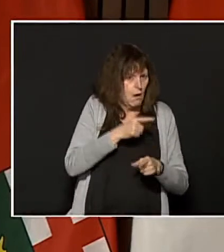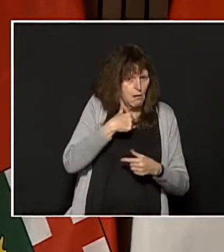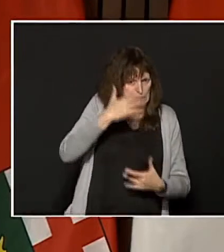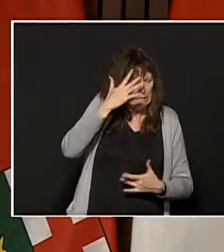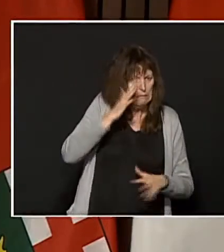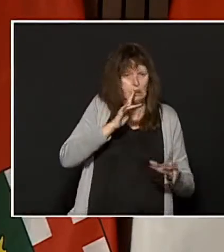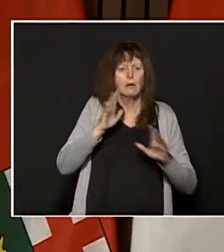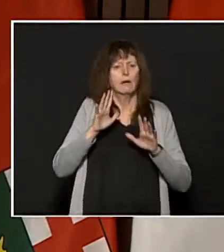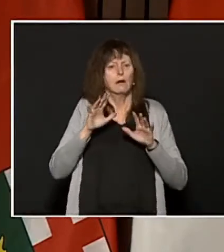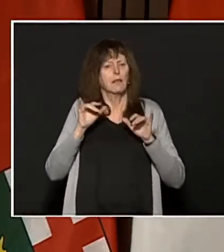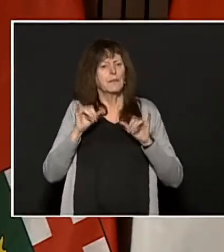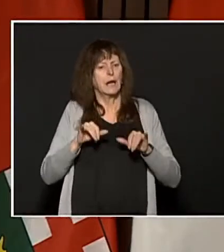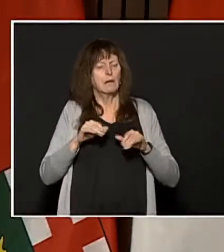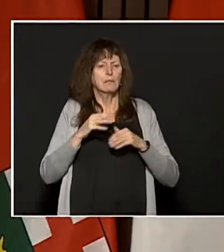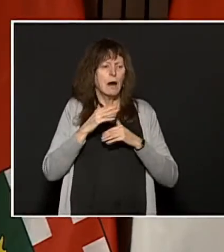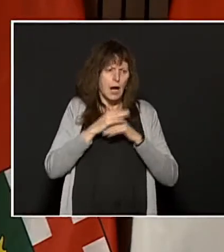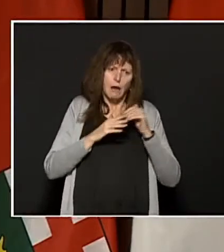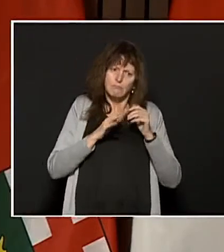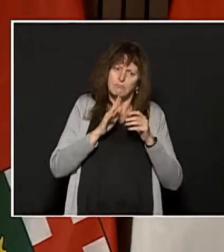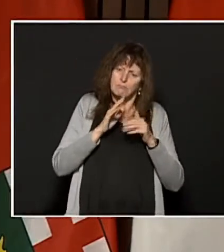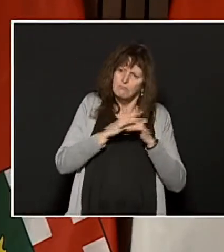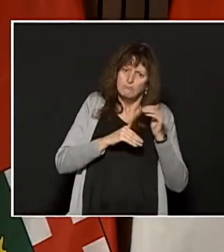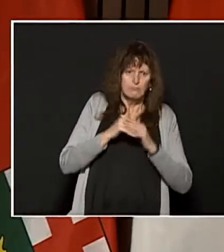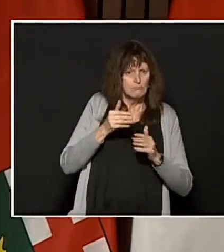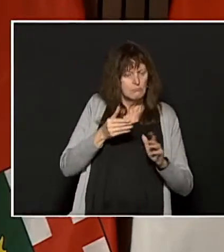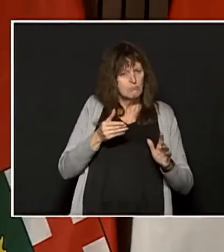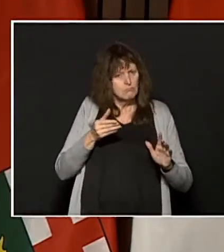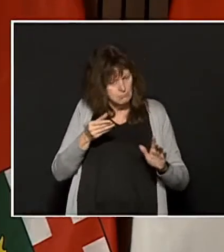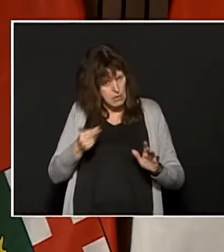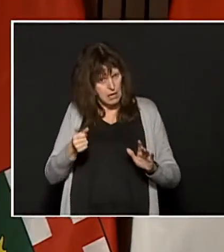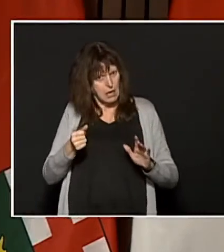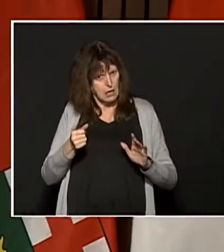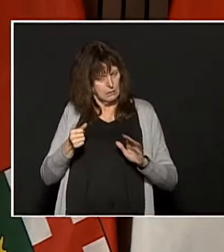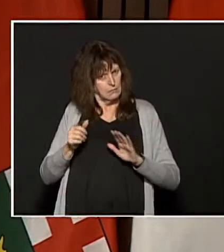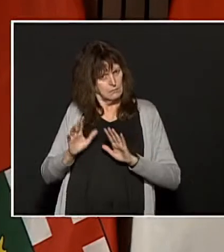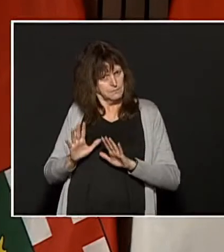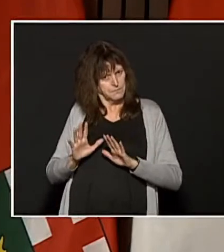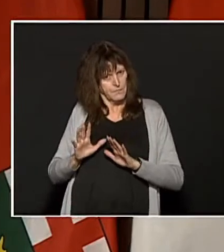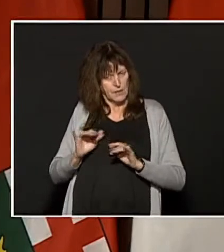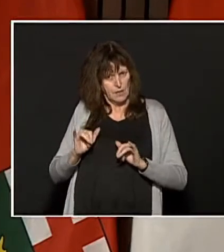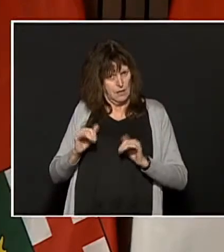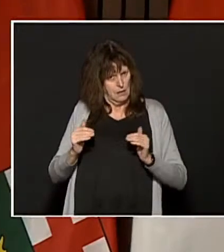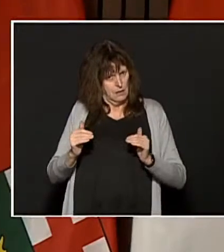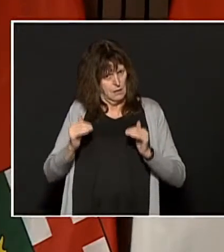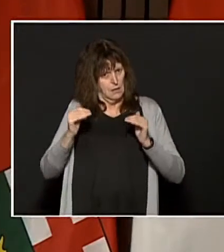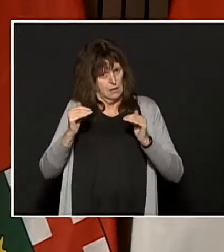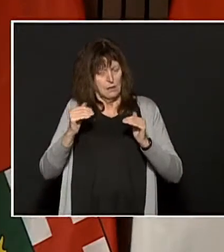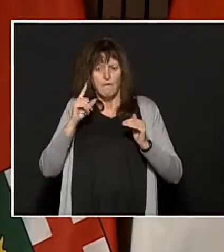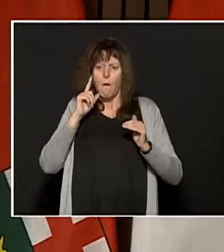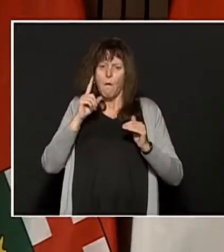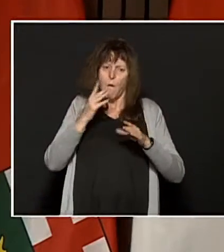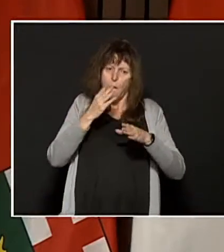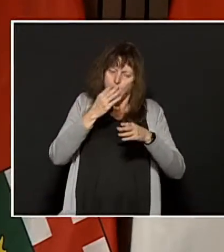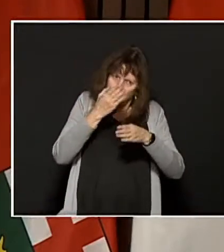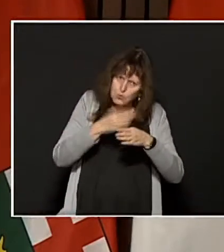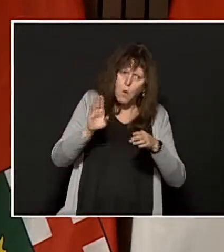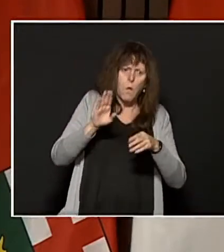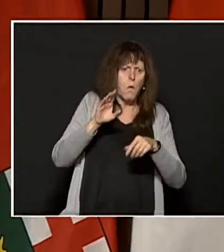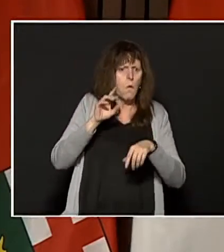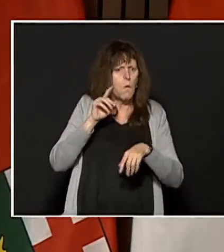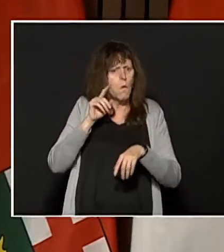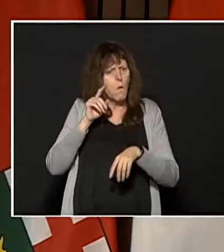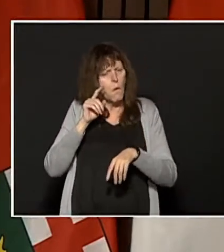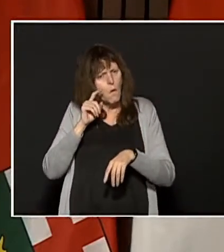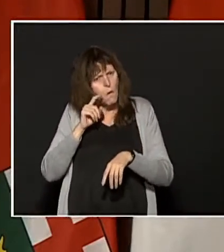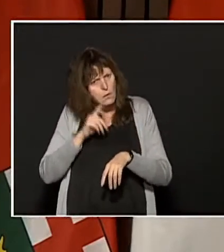employers. It's at a higher level, and it is for a shorter period of time than we'd suggest is necessary. So it's a good start, but it